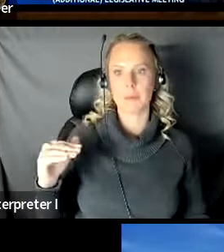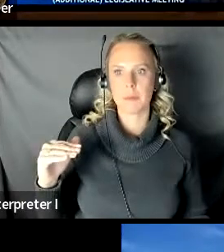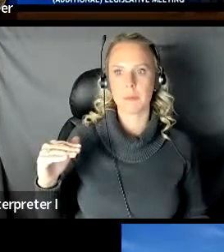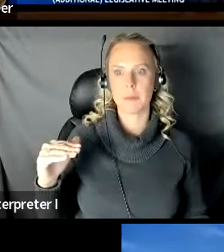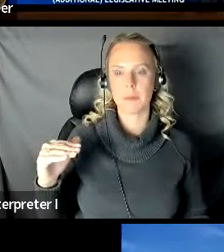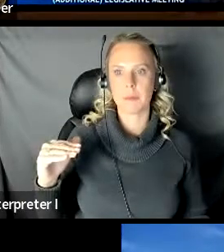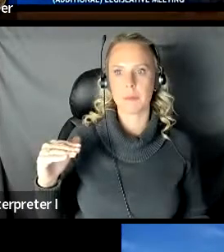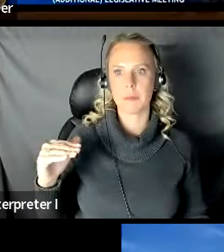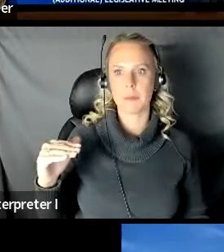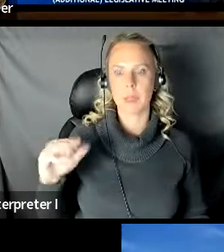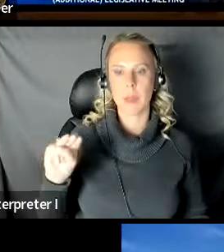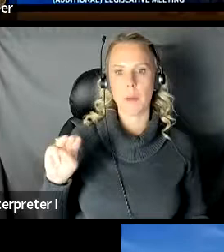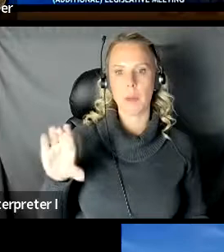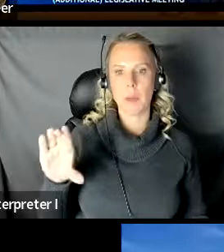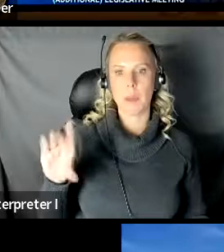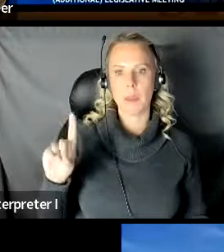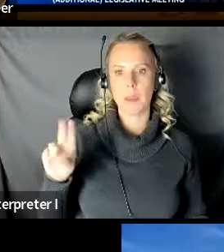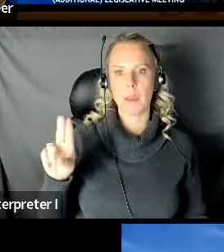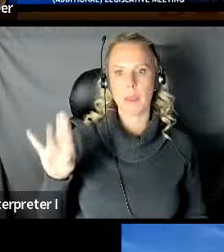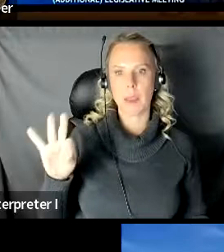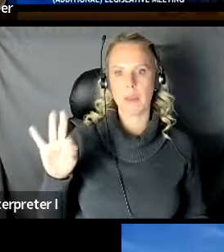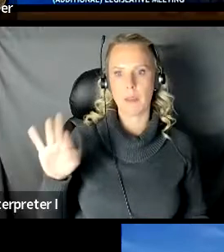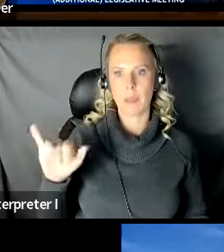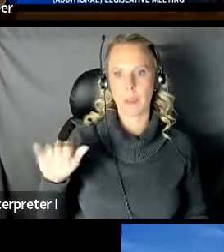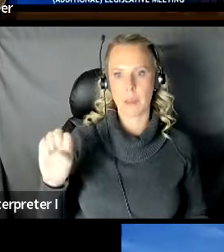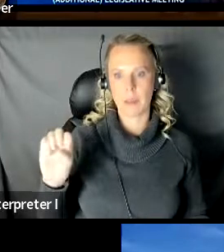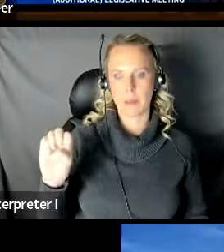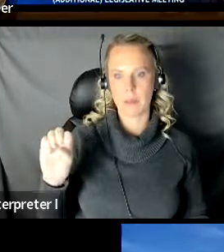yes. Councilmember McDuffie.